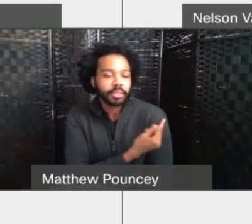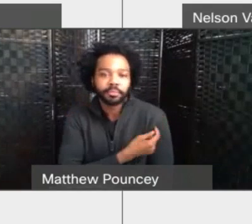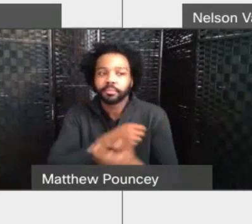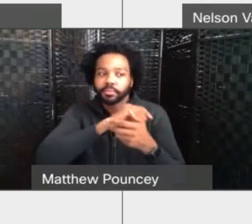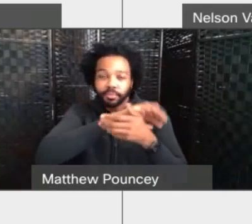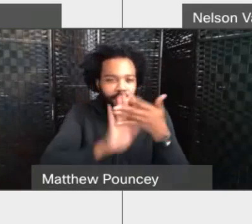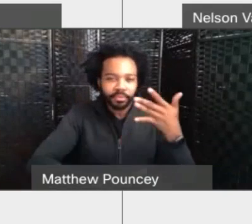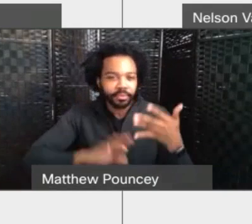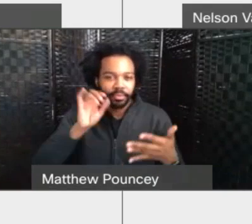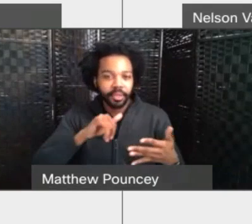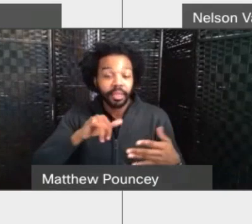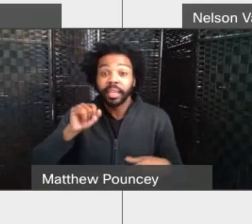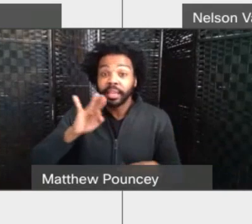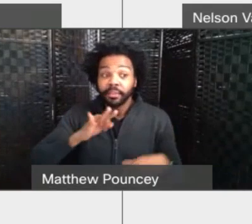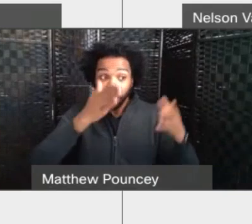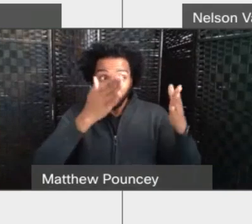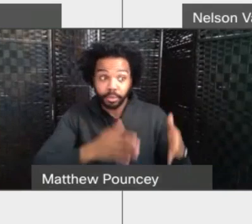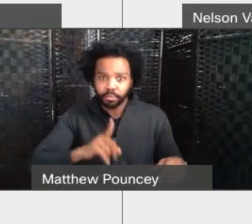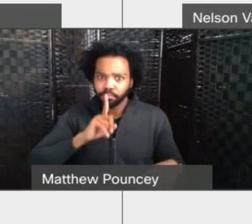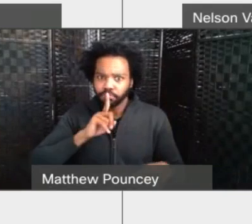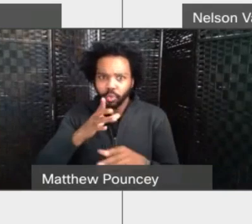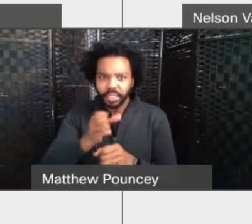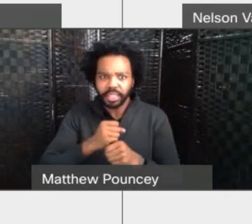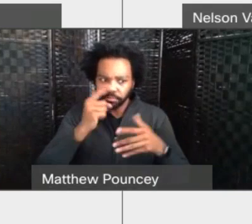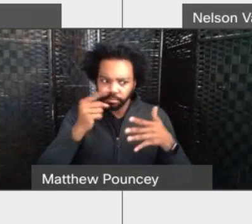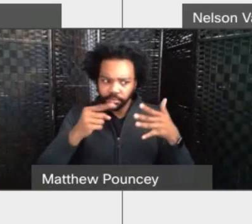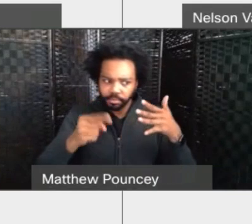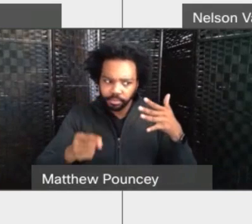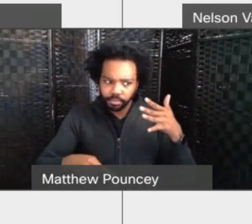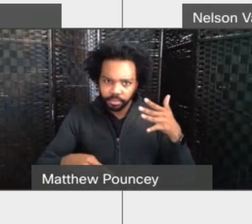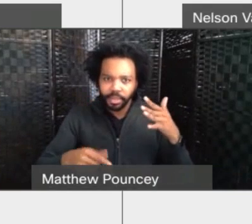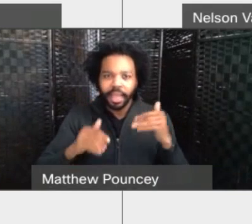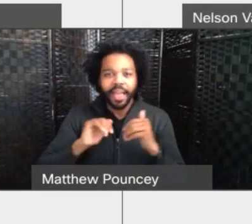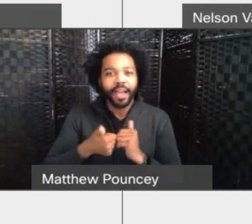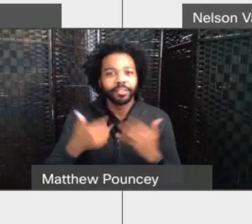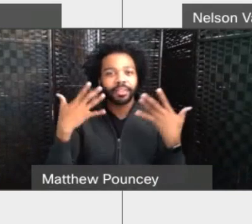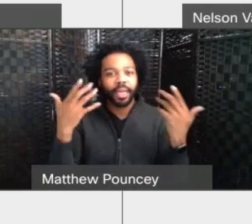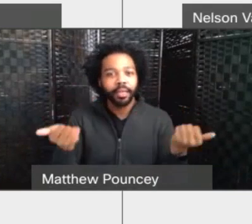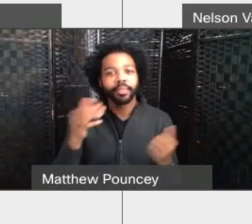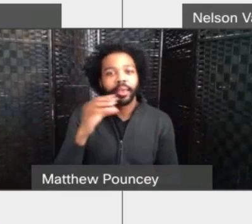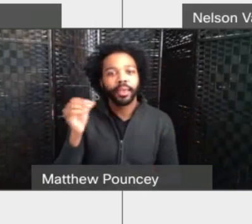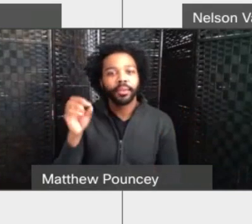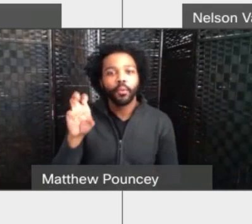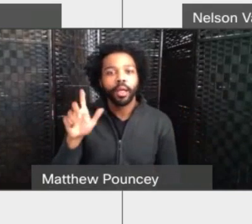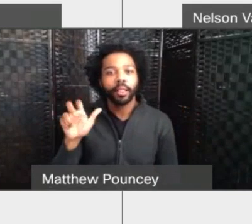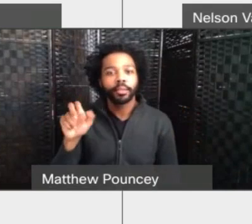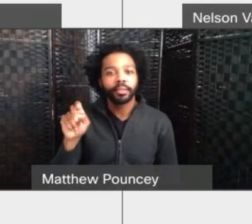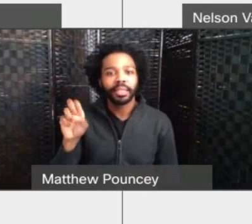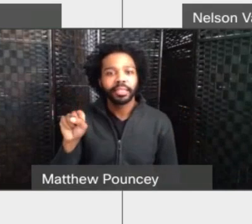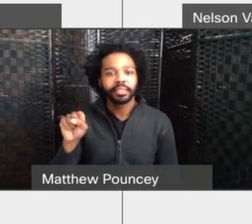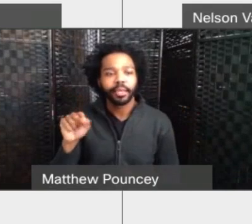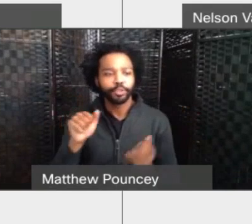receiving any of those that are recommended, how does health and wellness or service coordination address